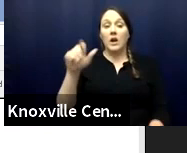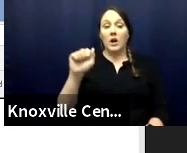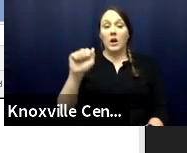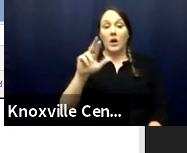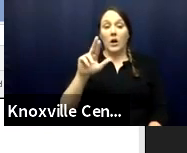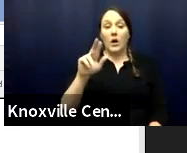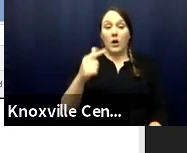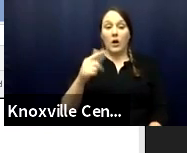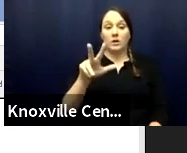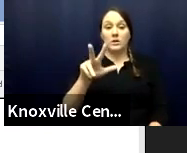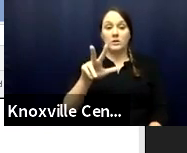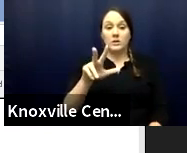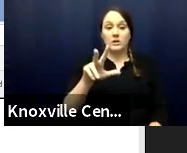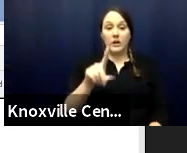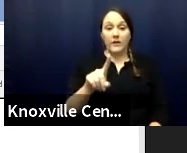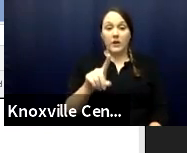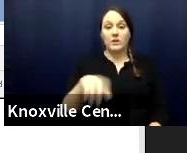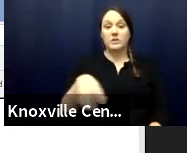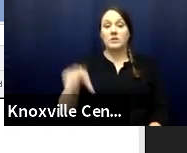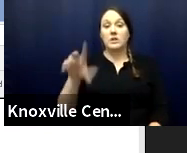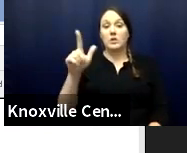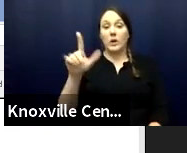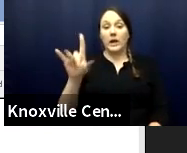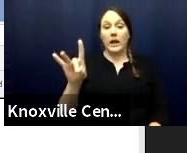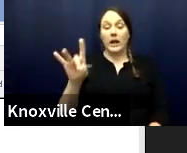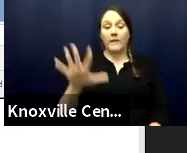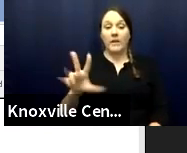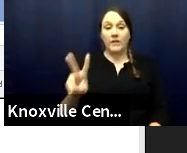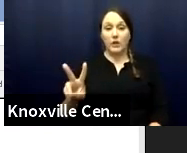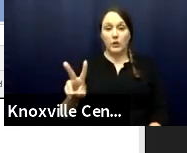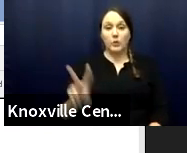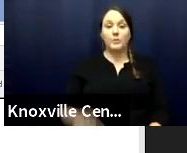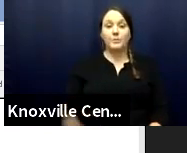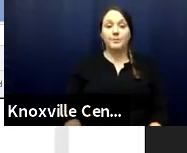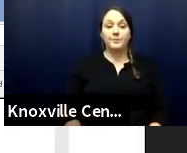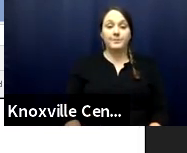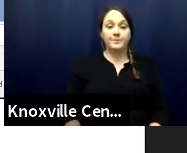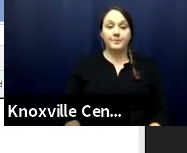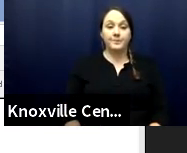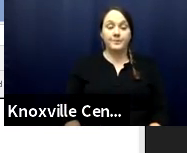and 28 and 52. Next slide, please.